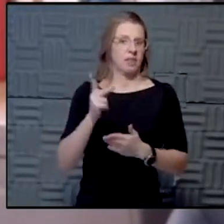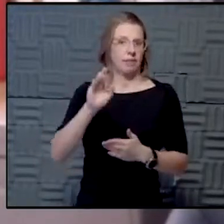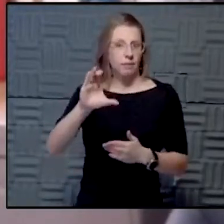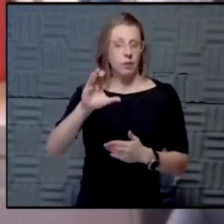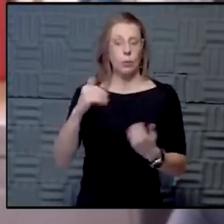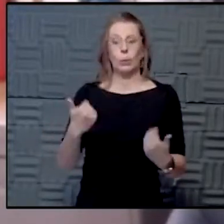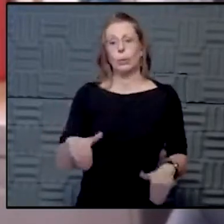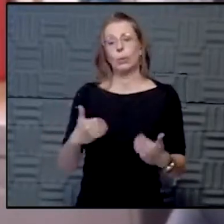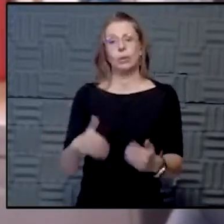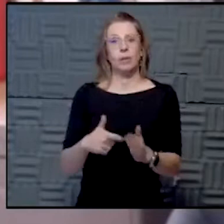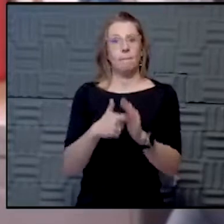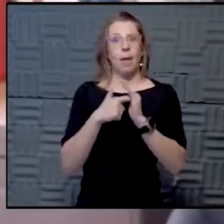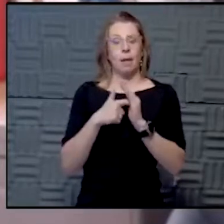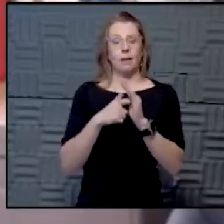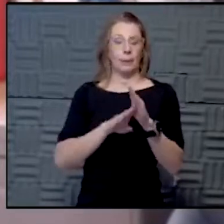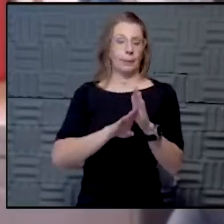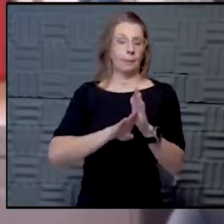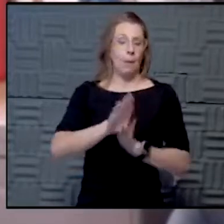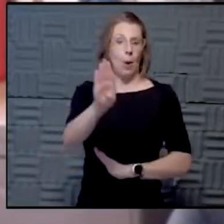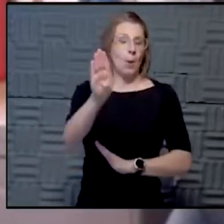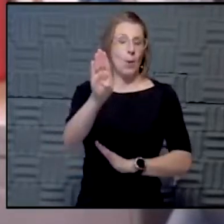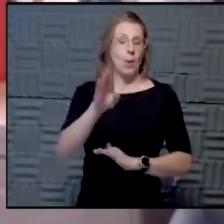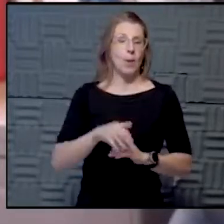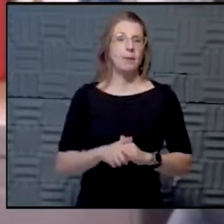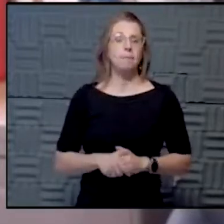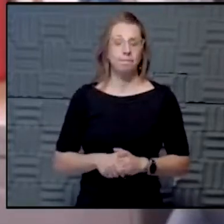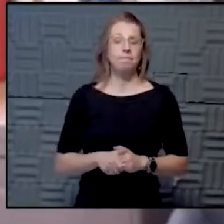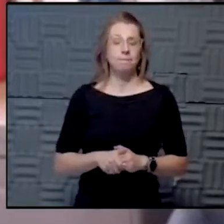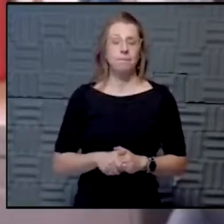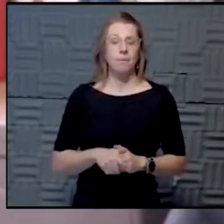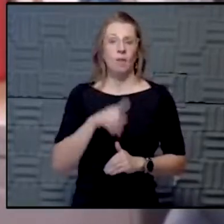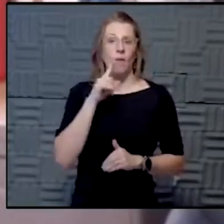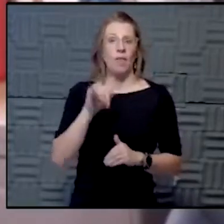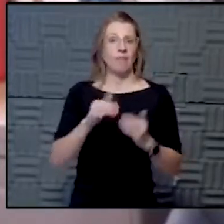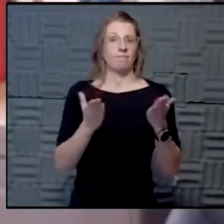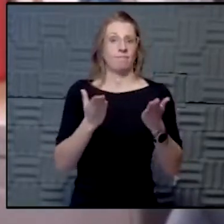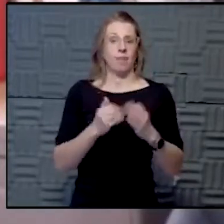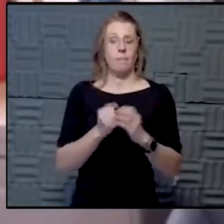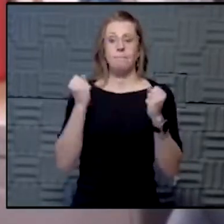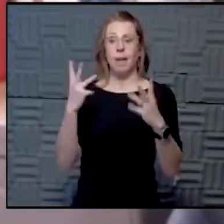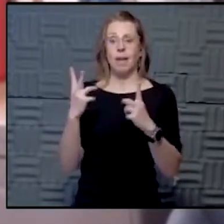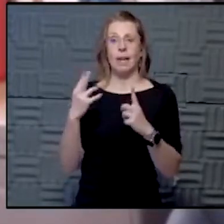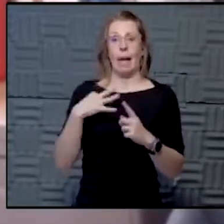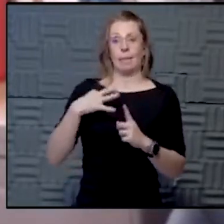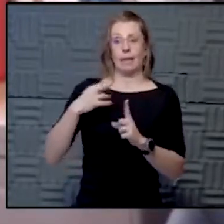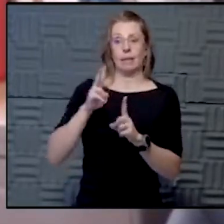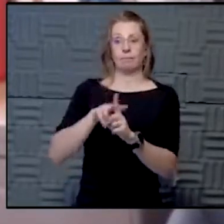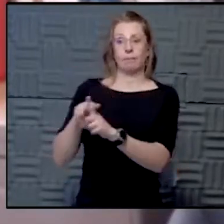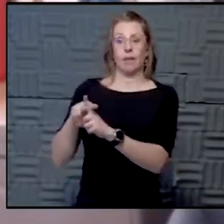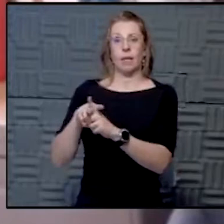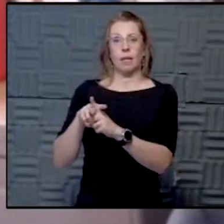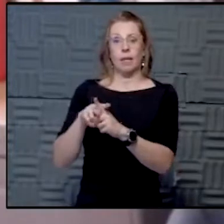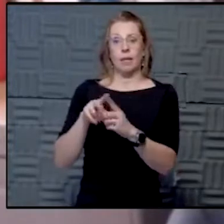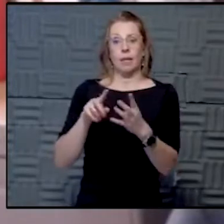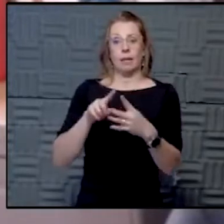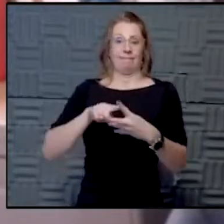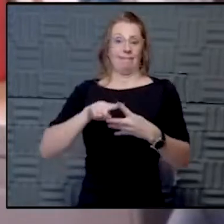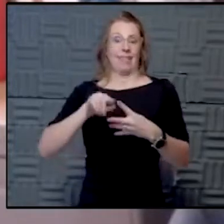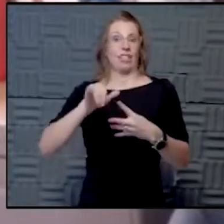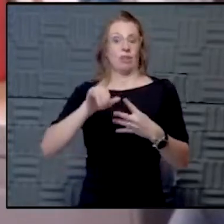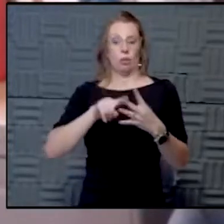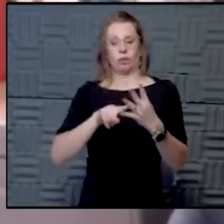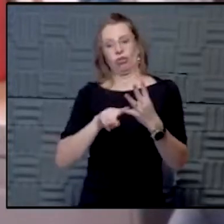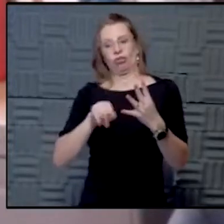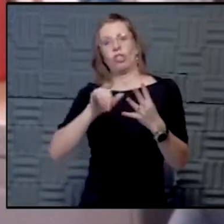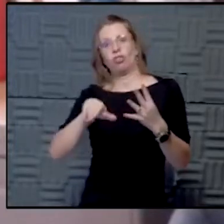has really gone sky high in that. I mean, really, we had enough applicants by the end of the end of January to